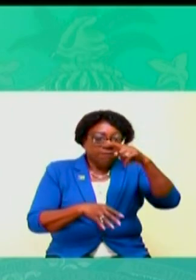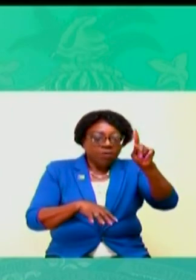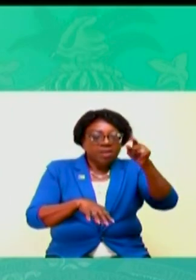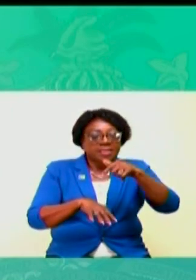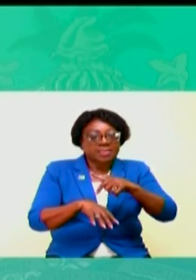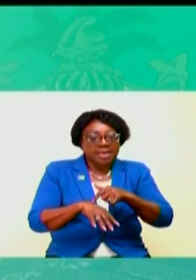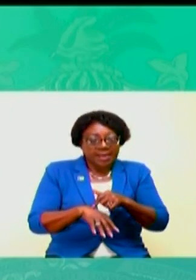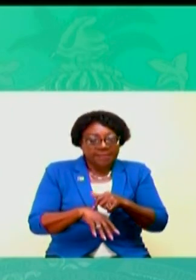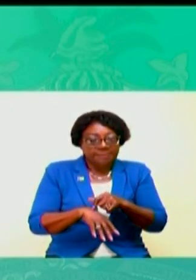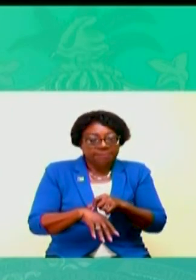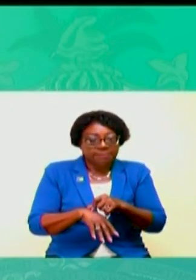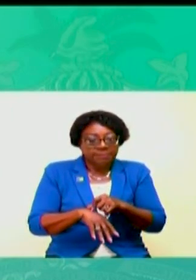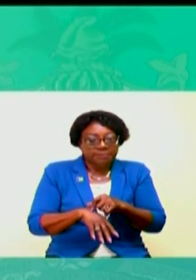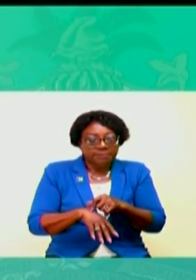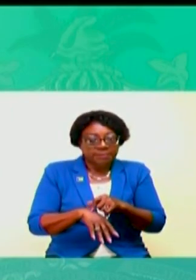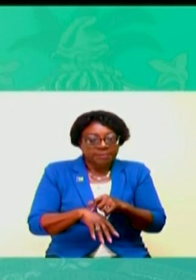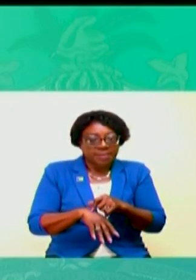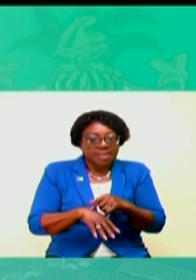listen to this.